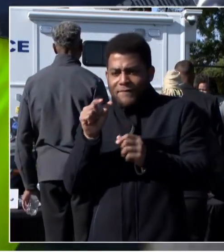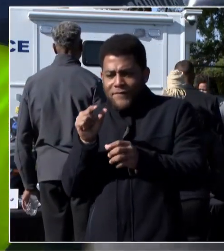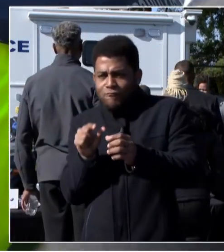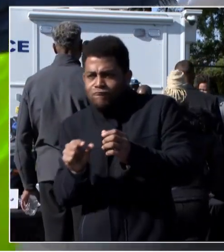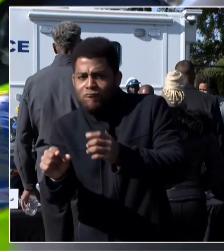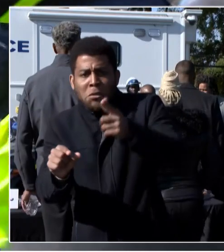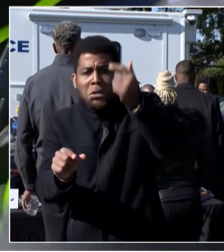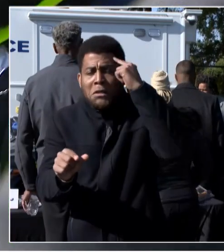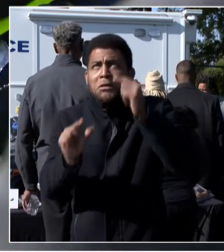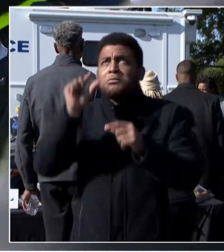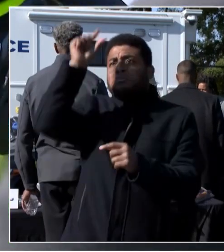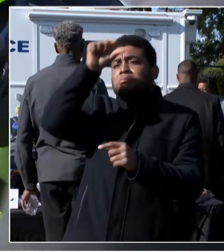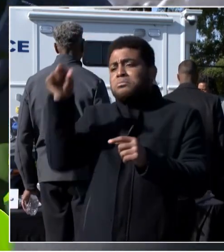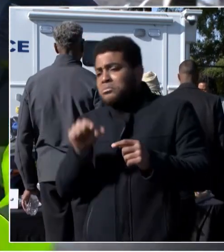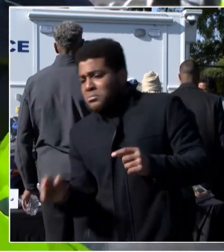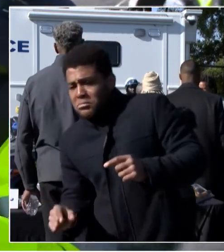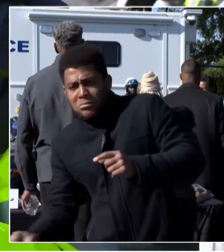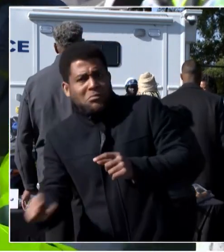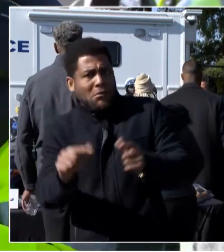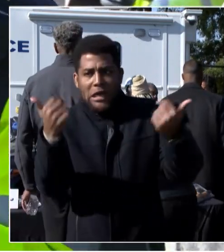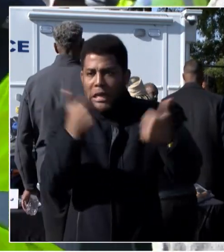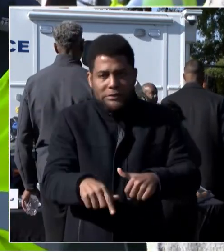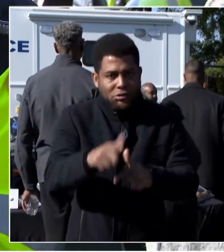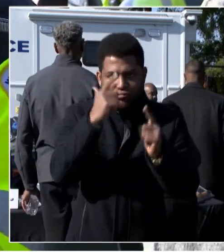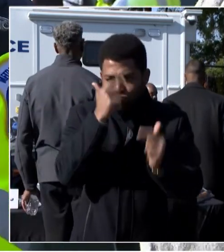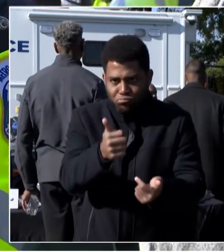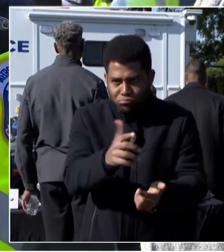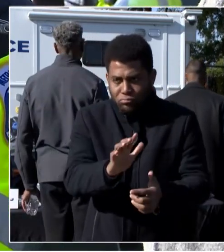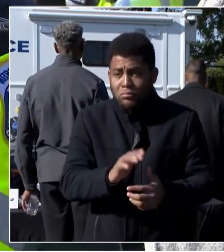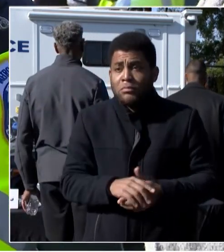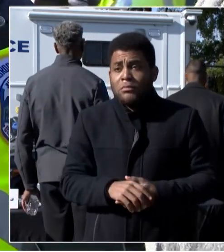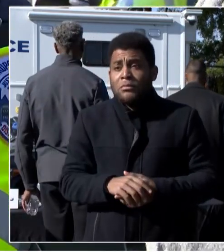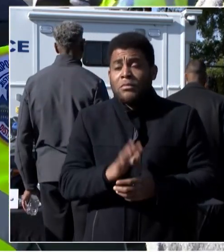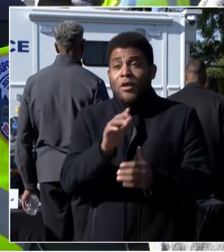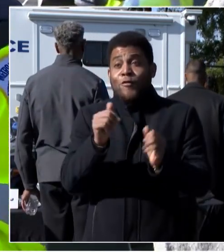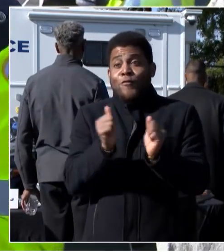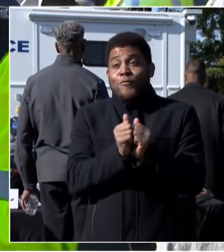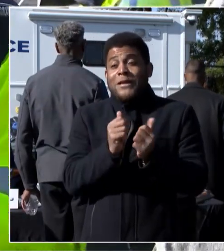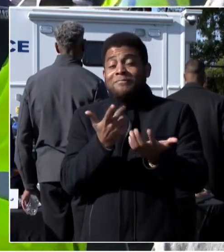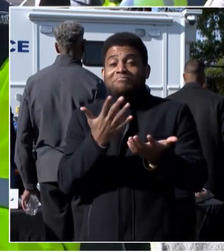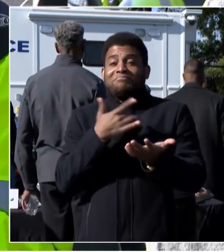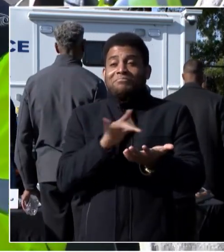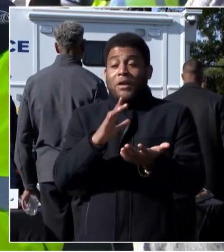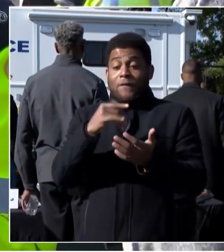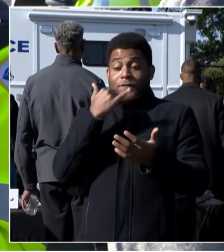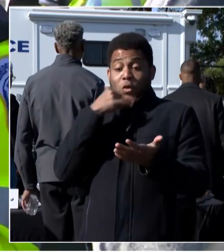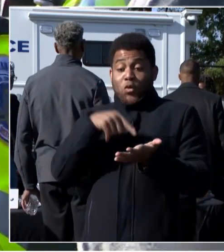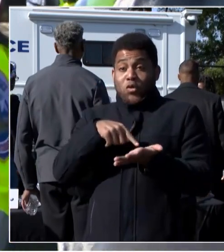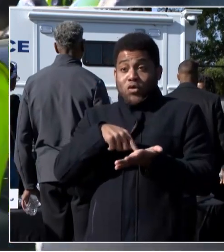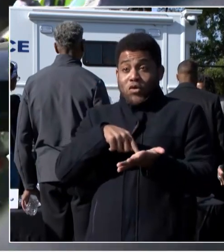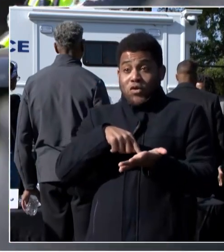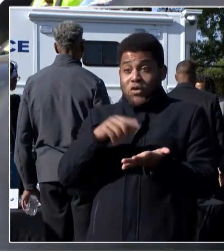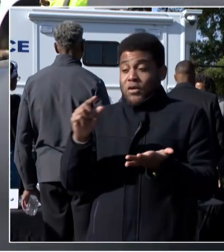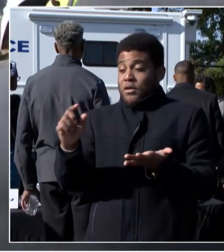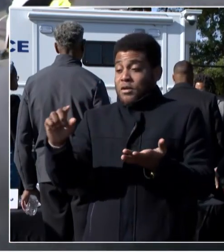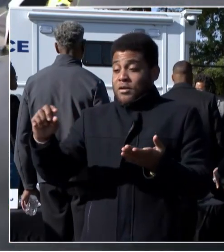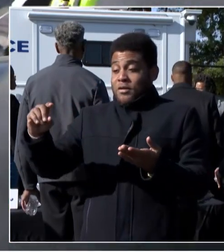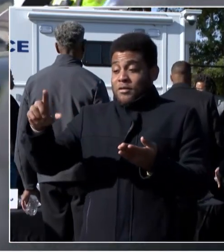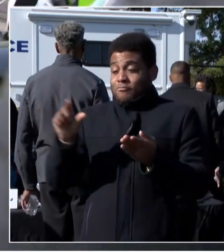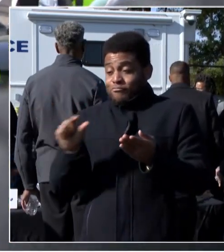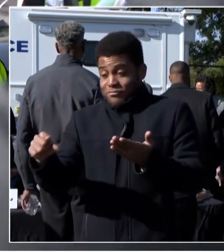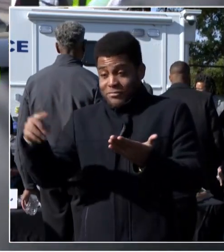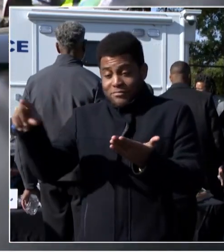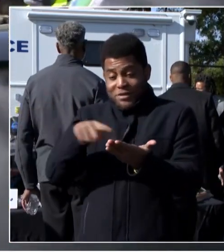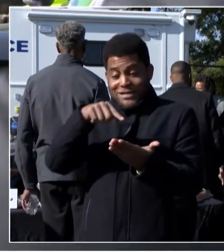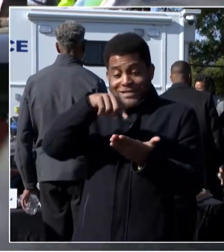one go? And then it pairs right with your Bluetooth phone. So with the iPhone, it'll pop up immediately. You can name it anything that you